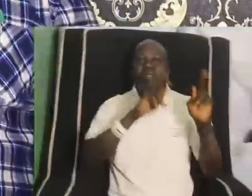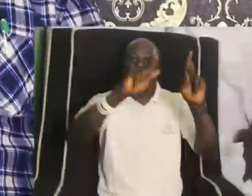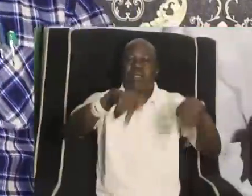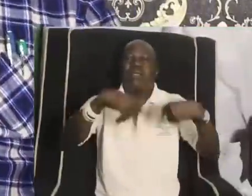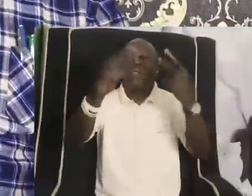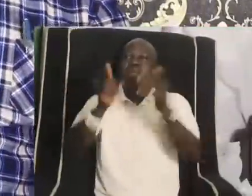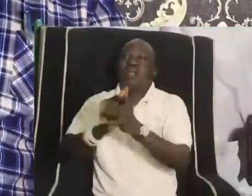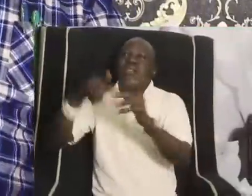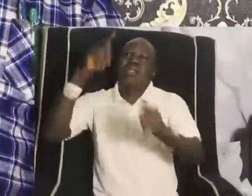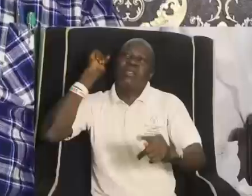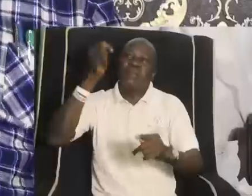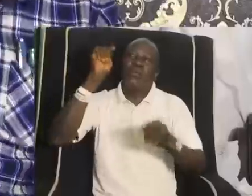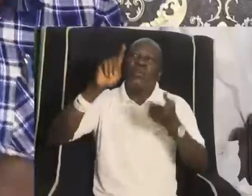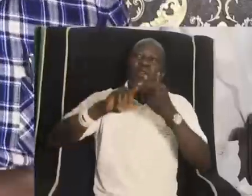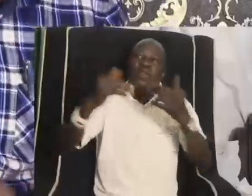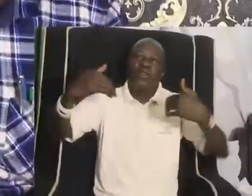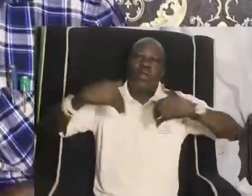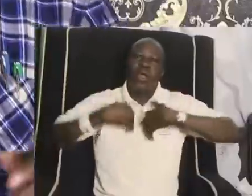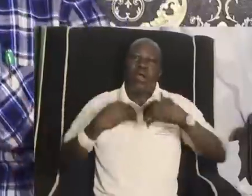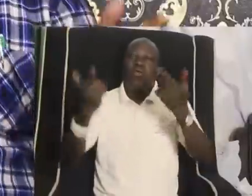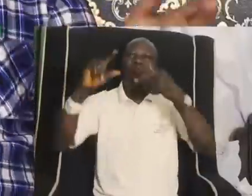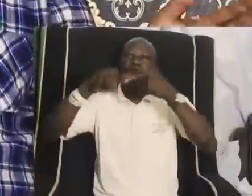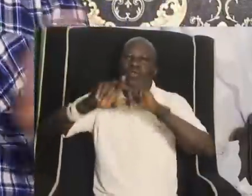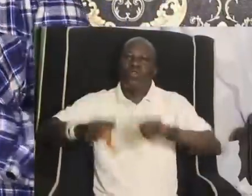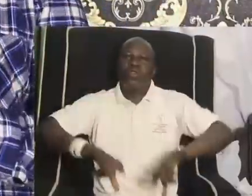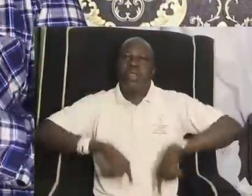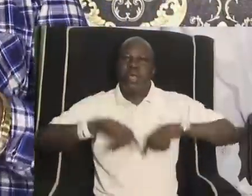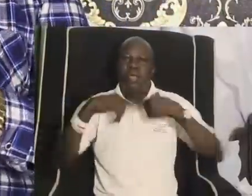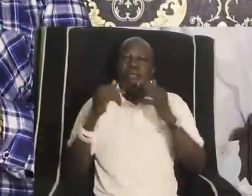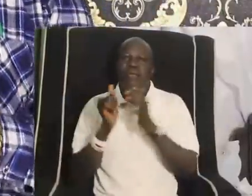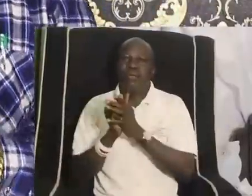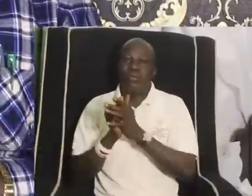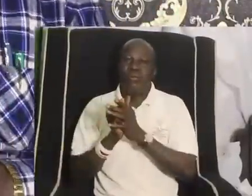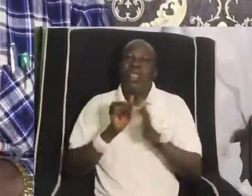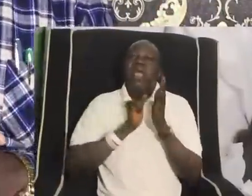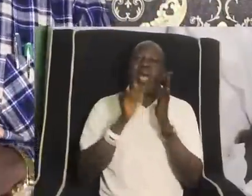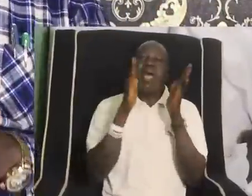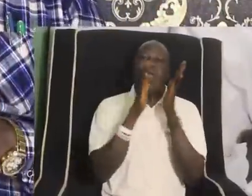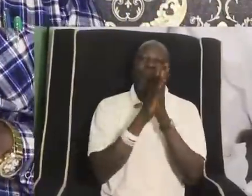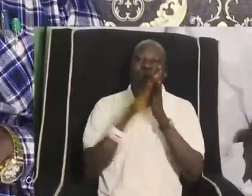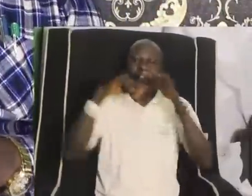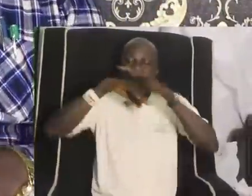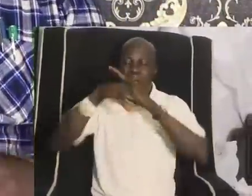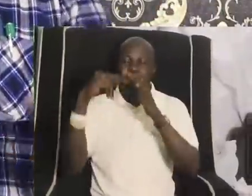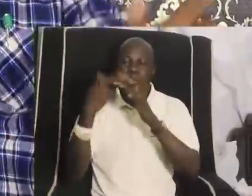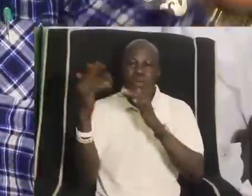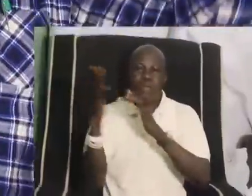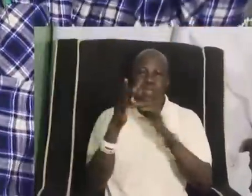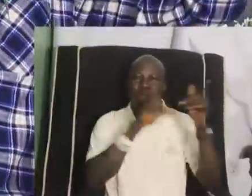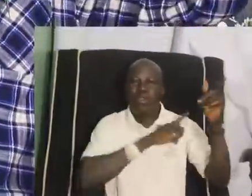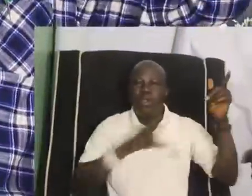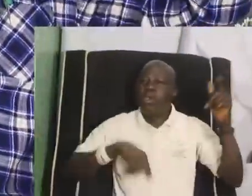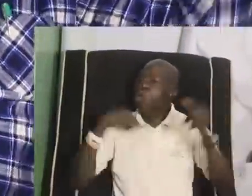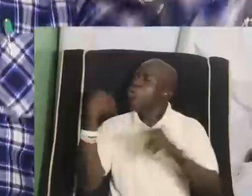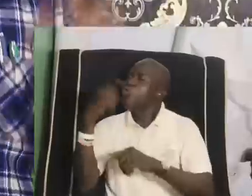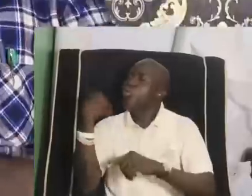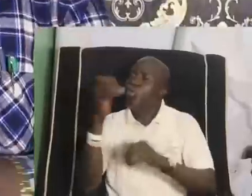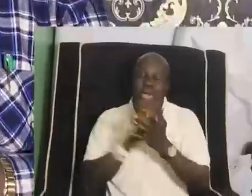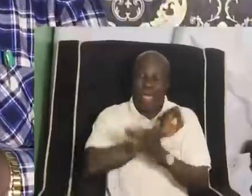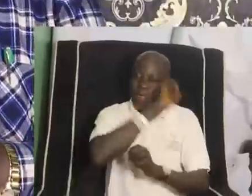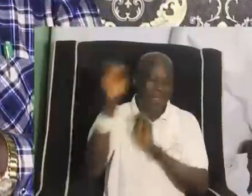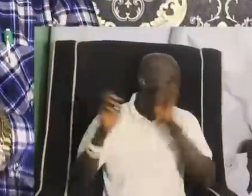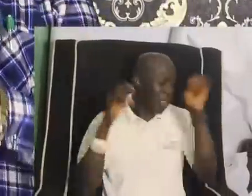great testimony will come to your life. I pray in the name of the Lord.